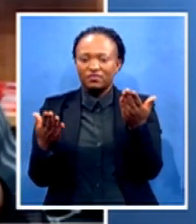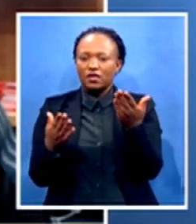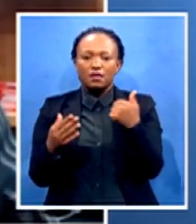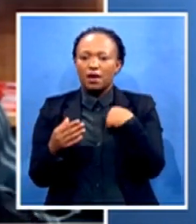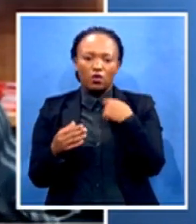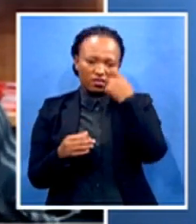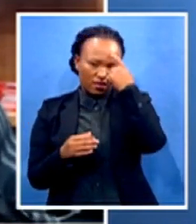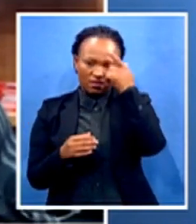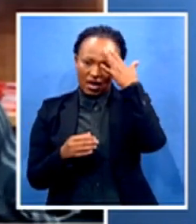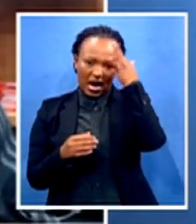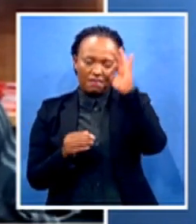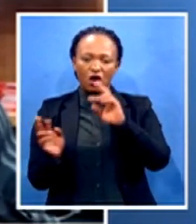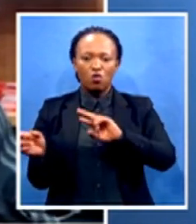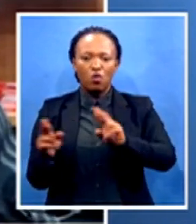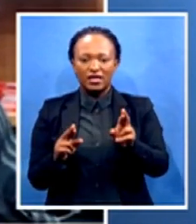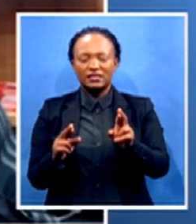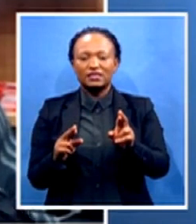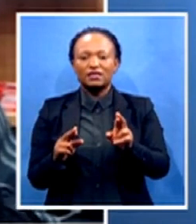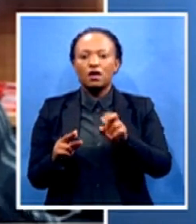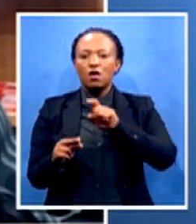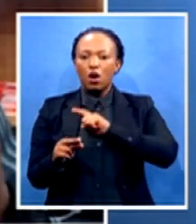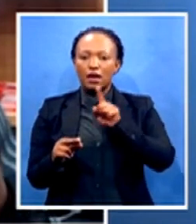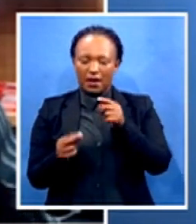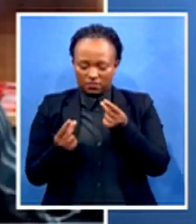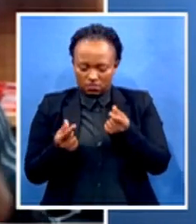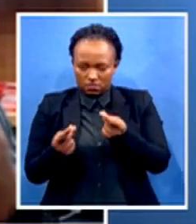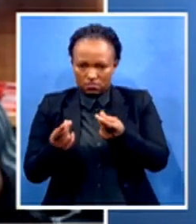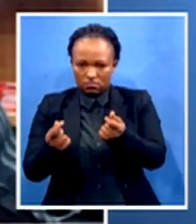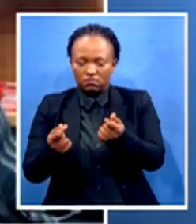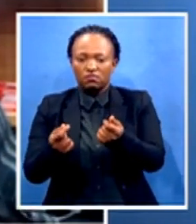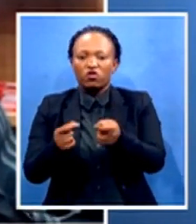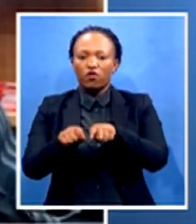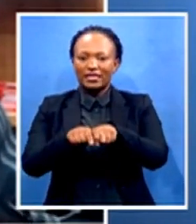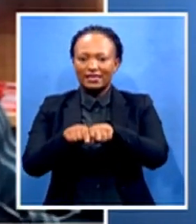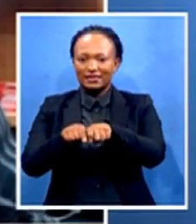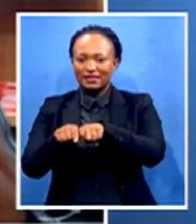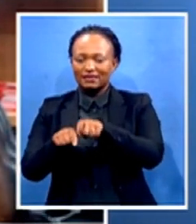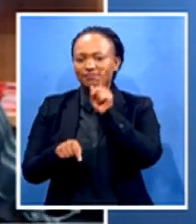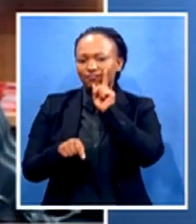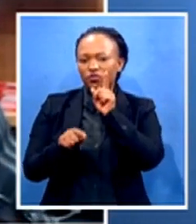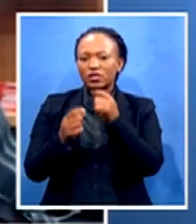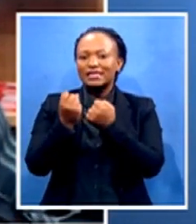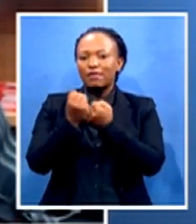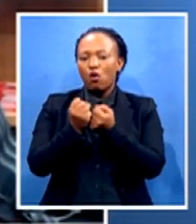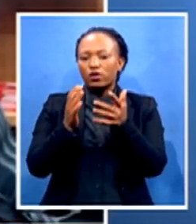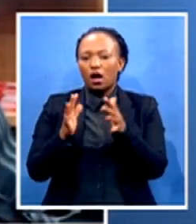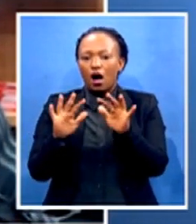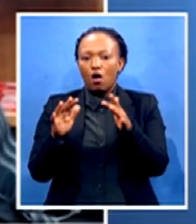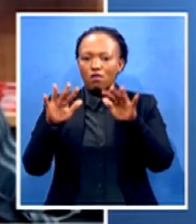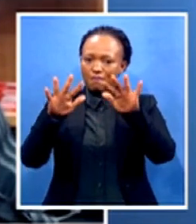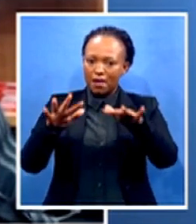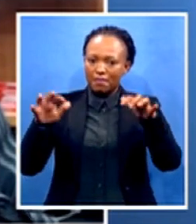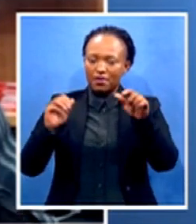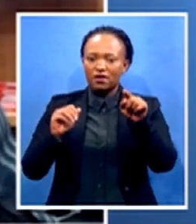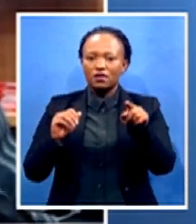vaccination to fast track the test of how many supporters we allow to the stadium. There's a talk about antigens, that they might be the one that